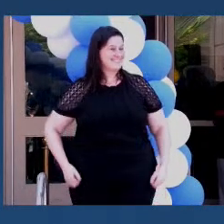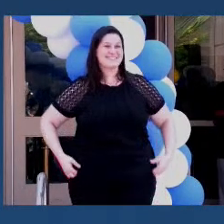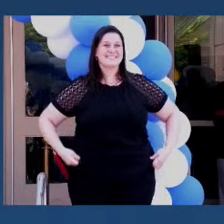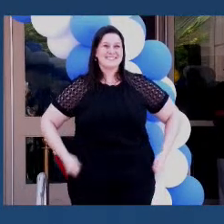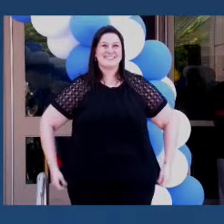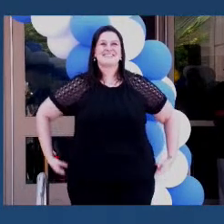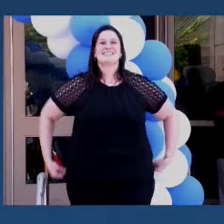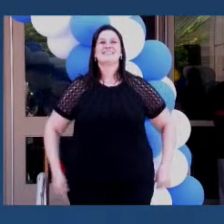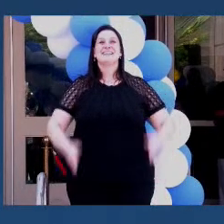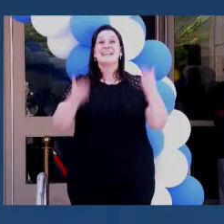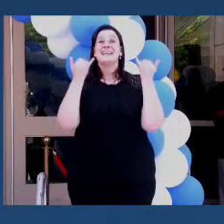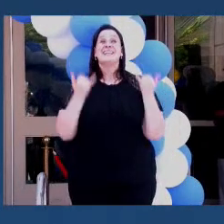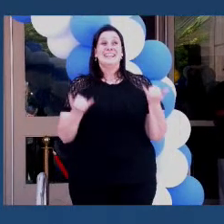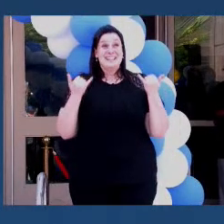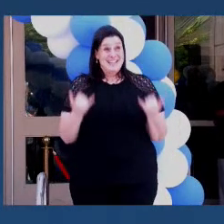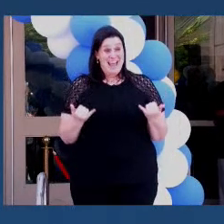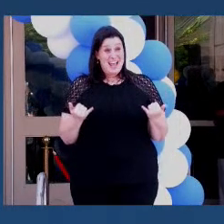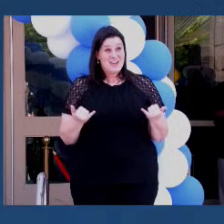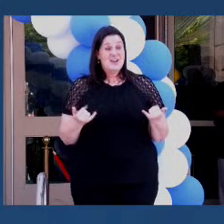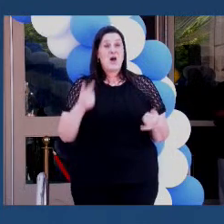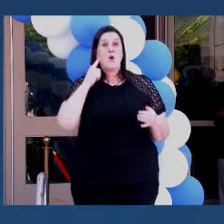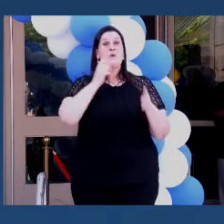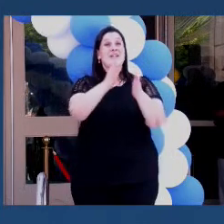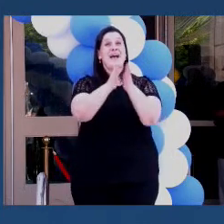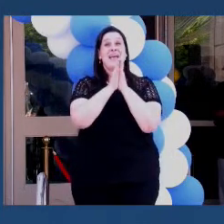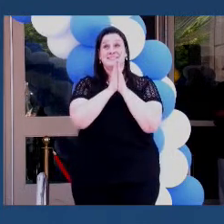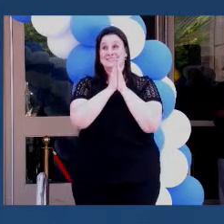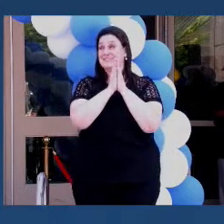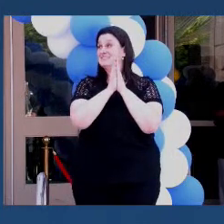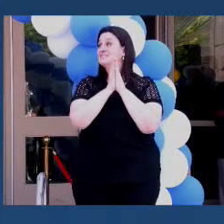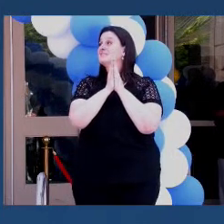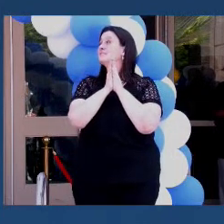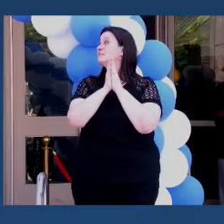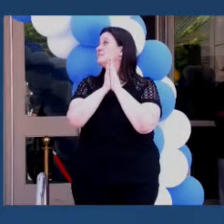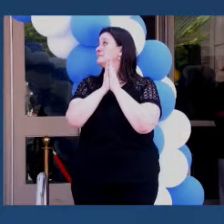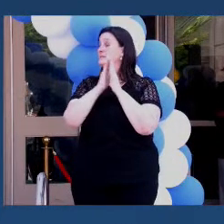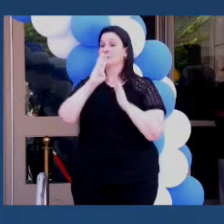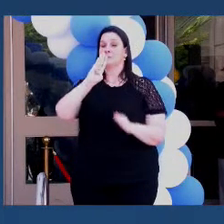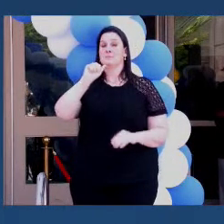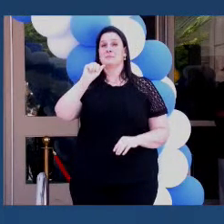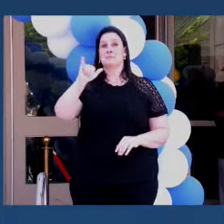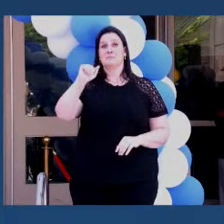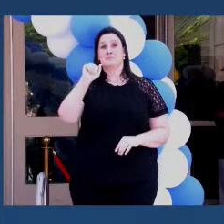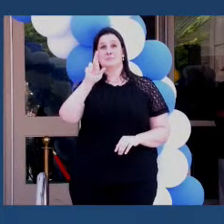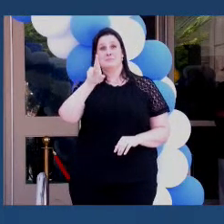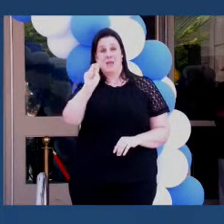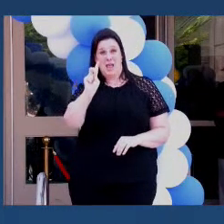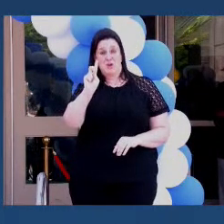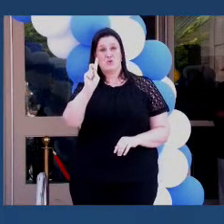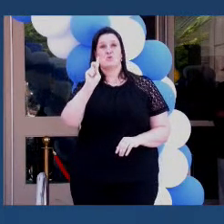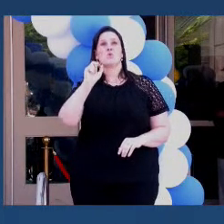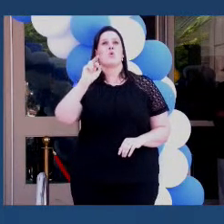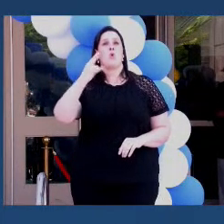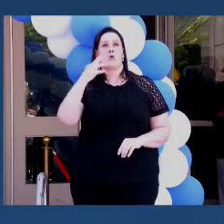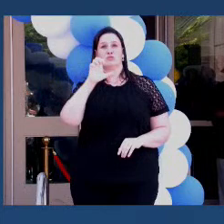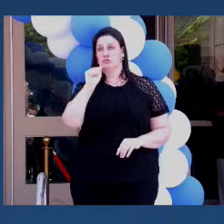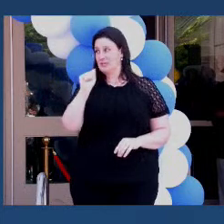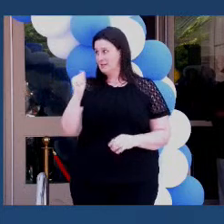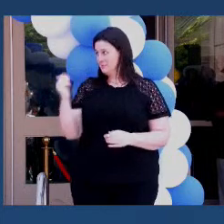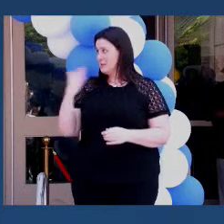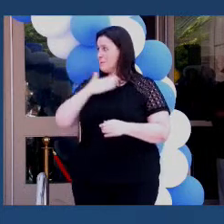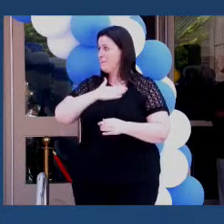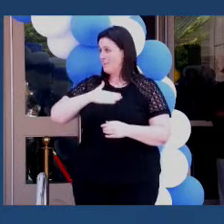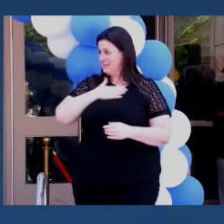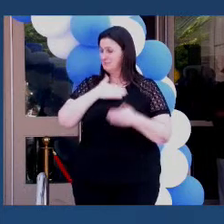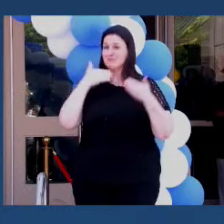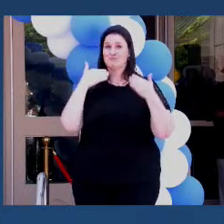At this time, I am going to ask our Bayard Orchestra to please present with us